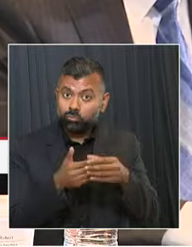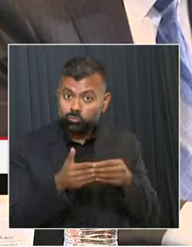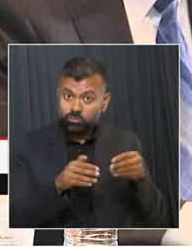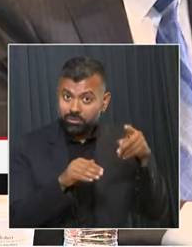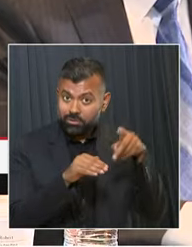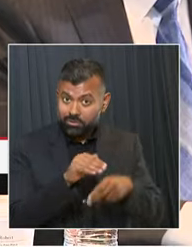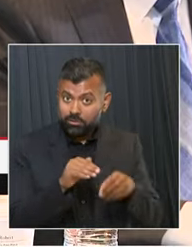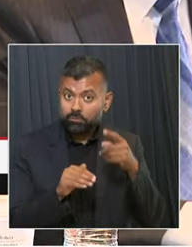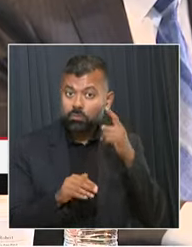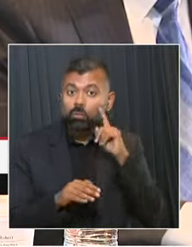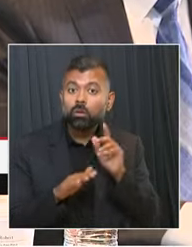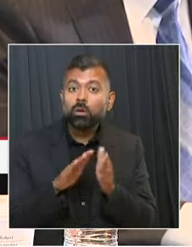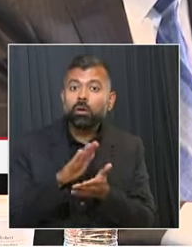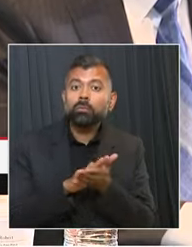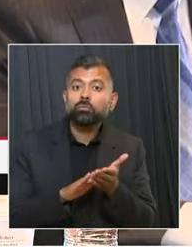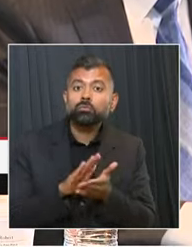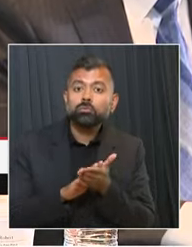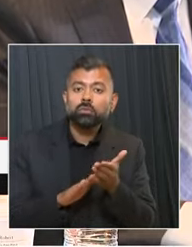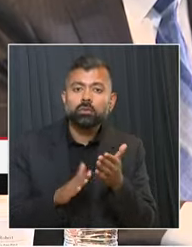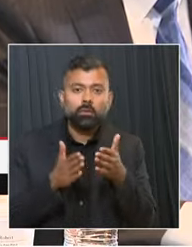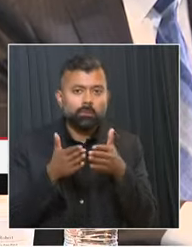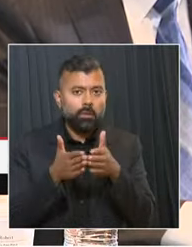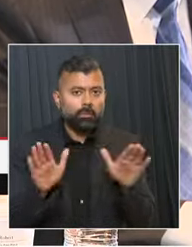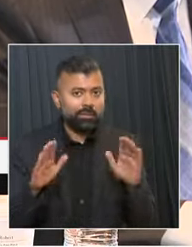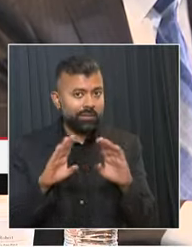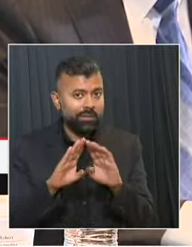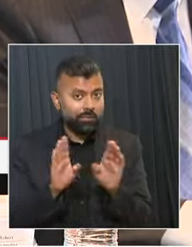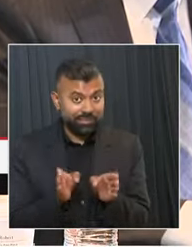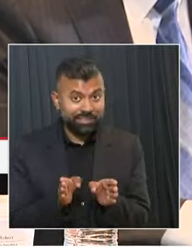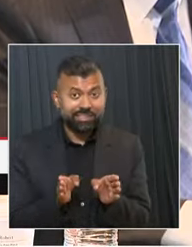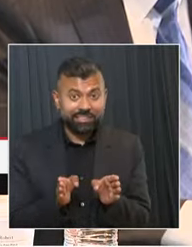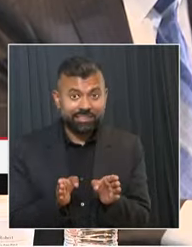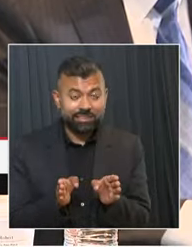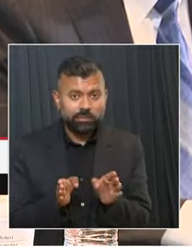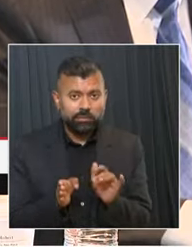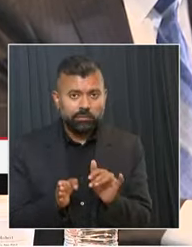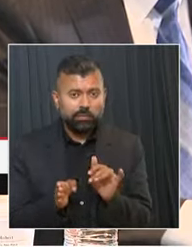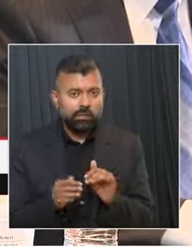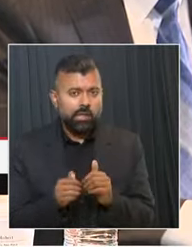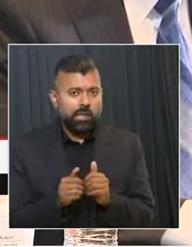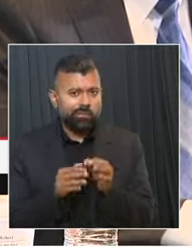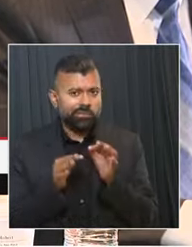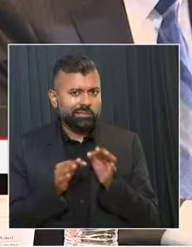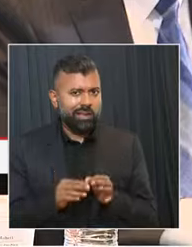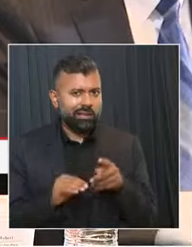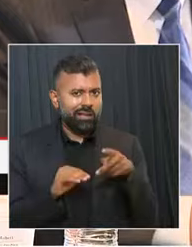public housing. How was that cut determined, and what impact do you see it having?